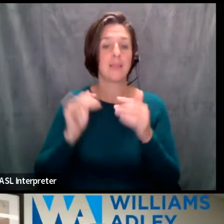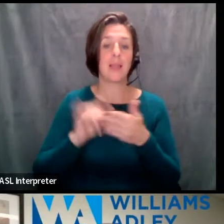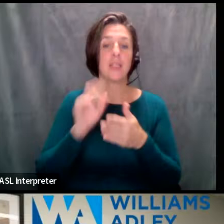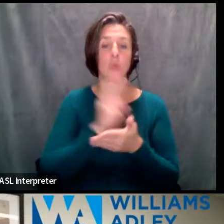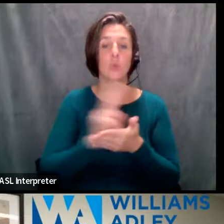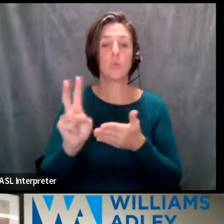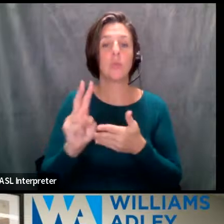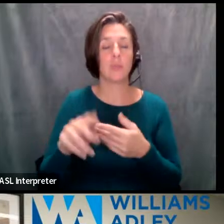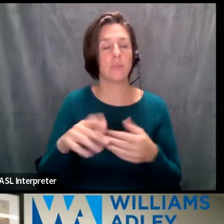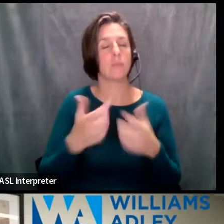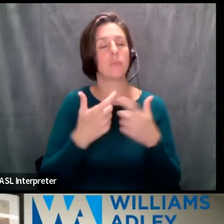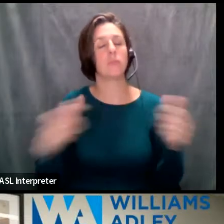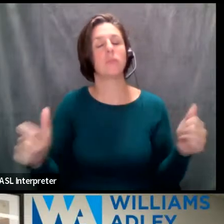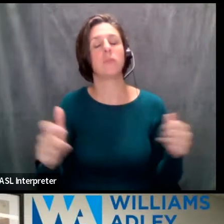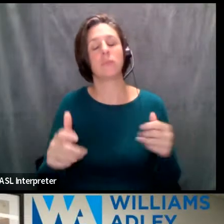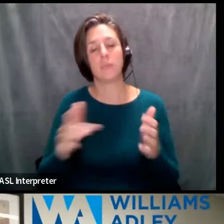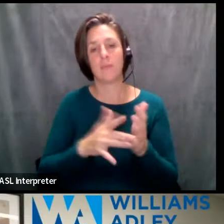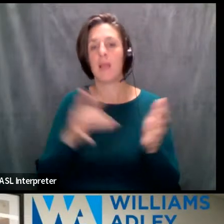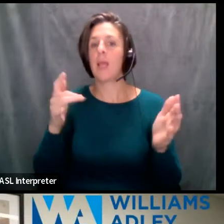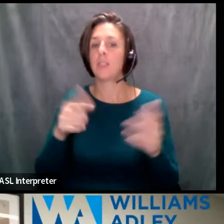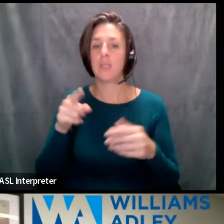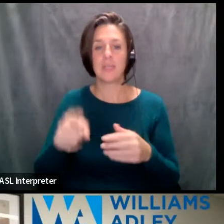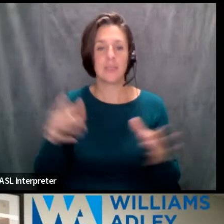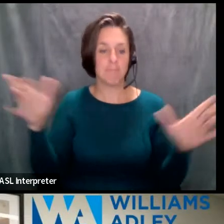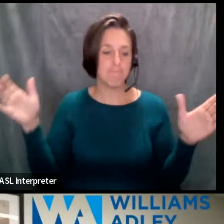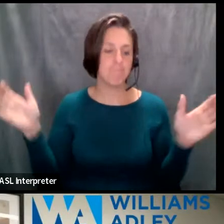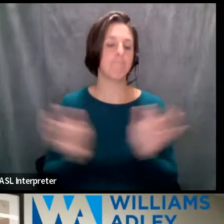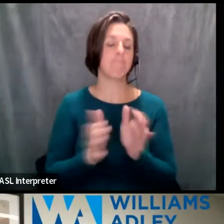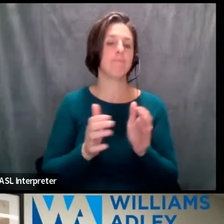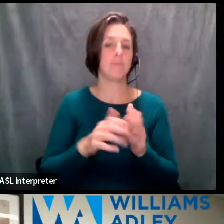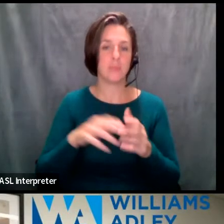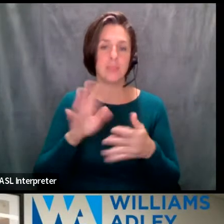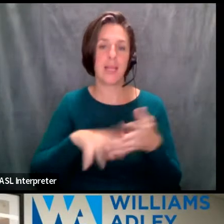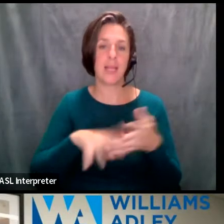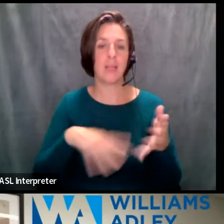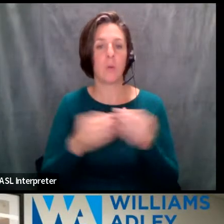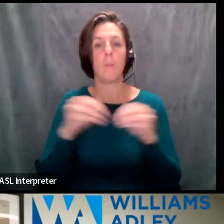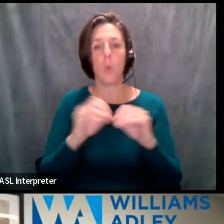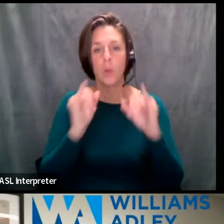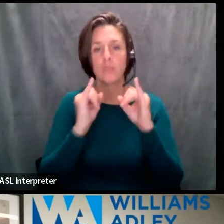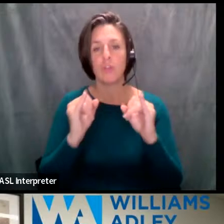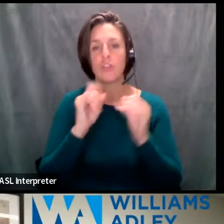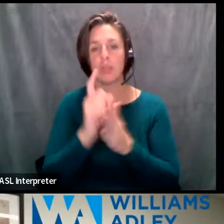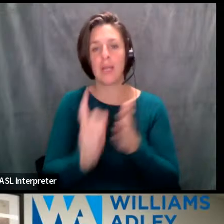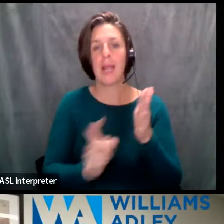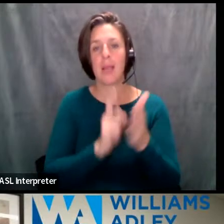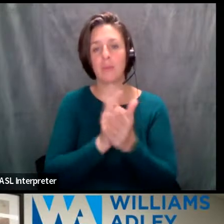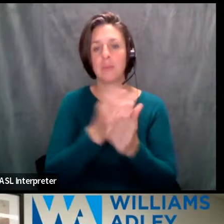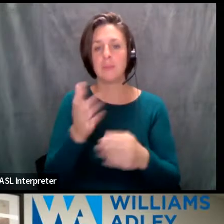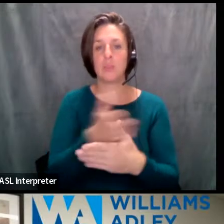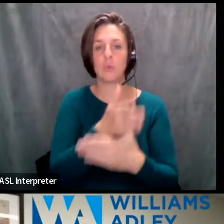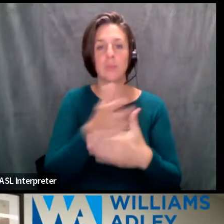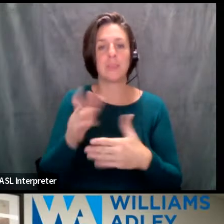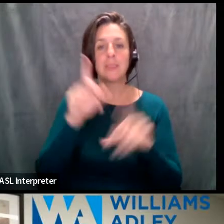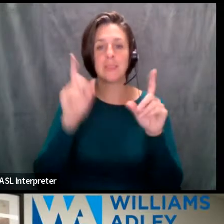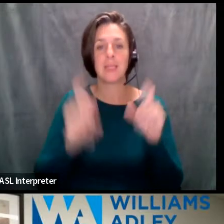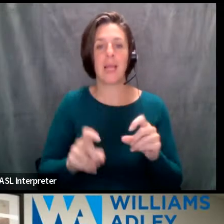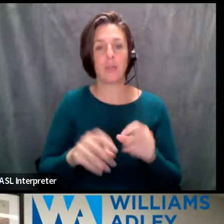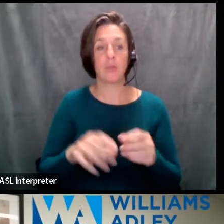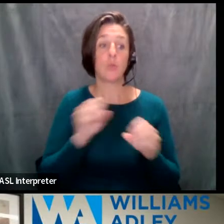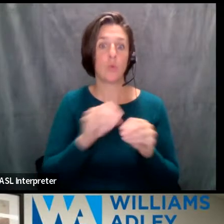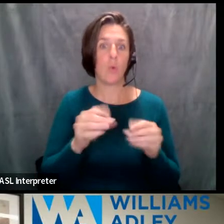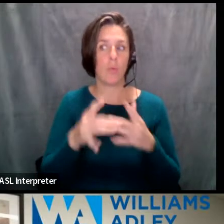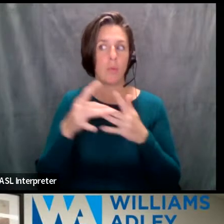compressed schedule is more instructional hours between tests, leading to greater likelihood